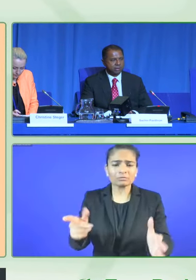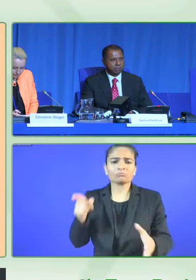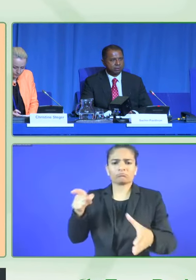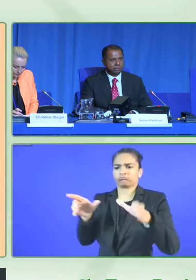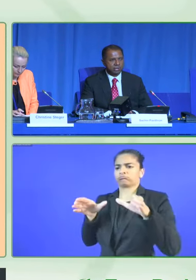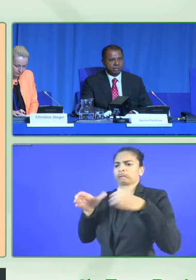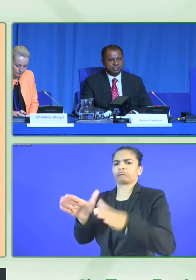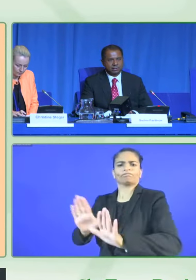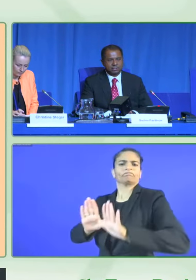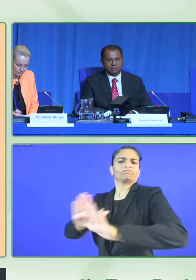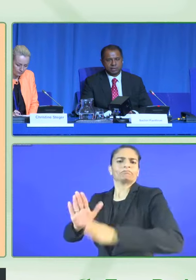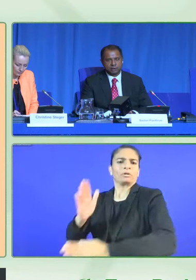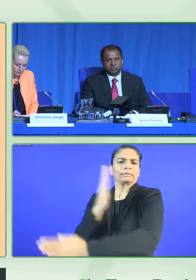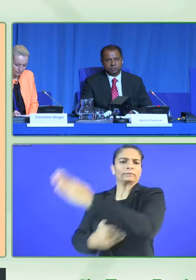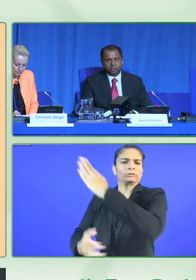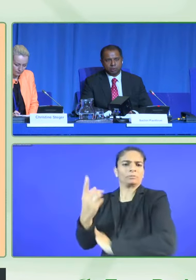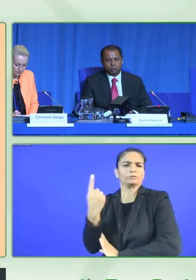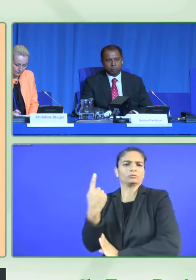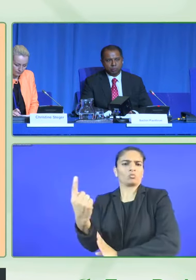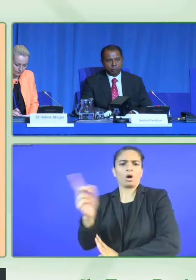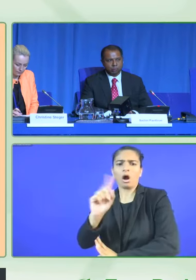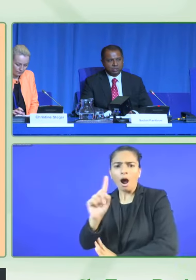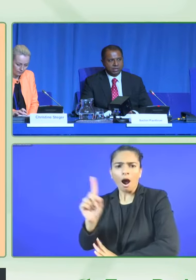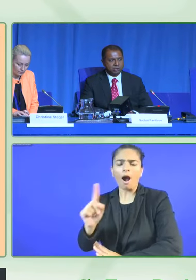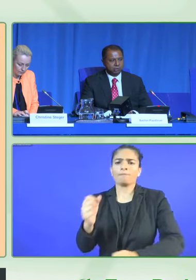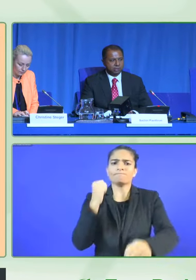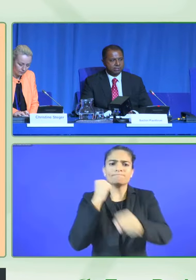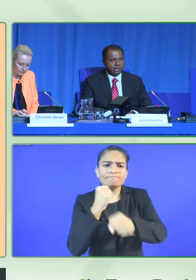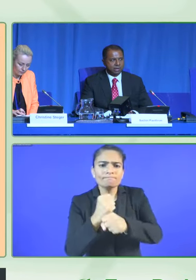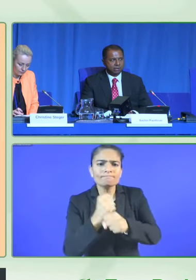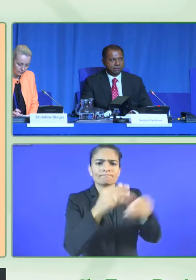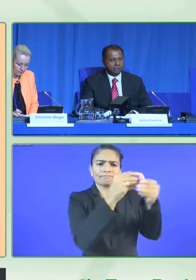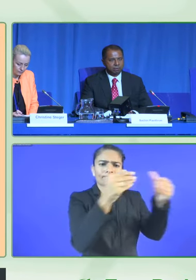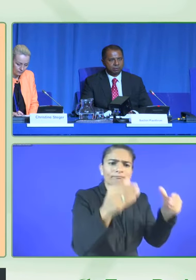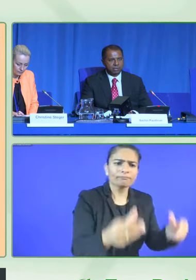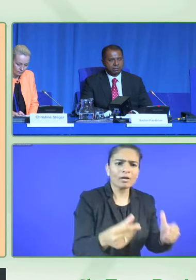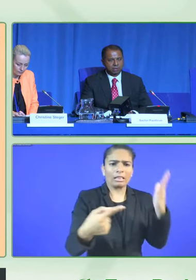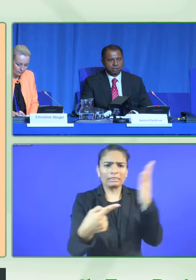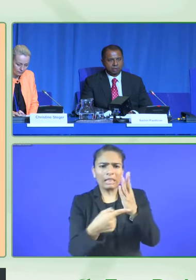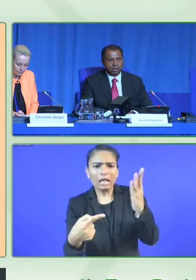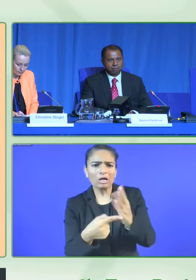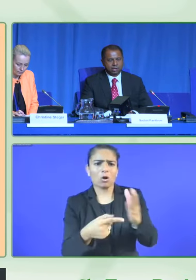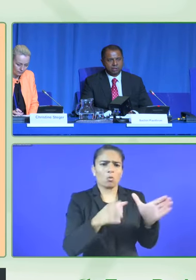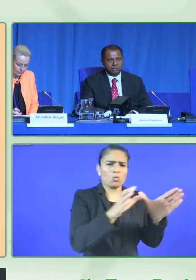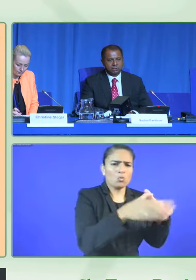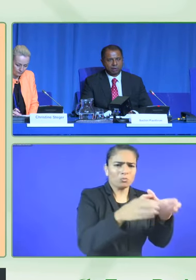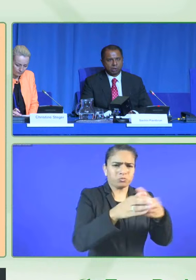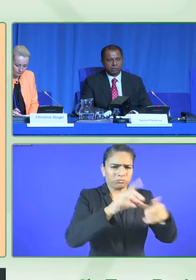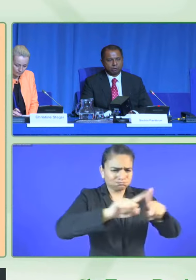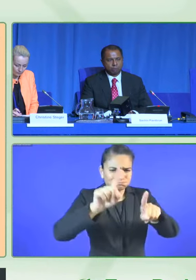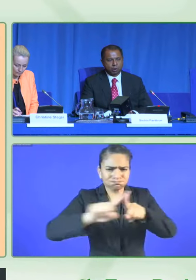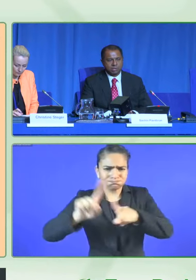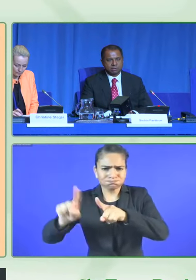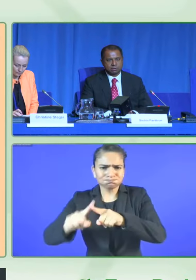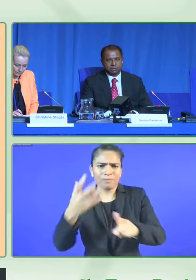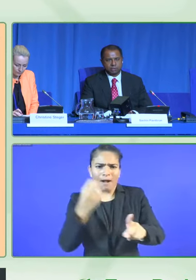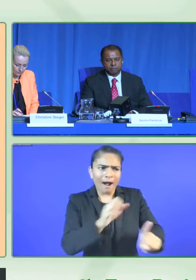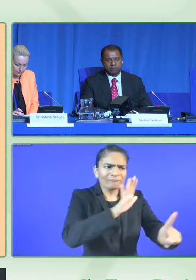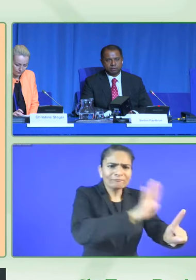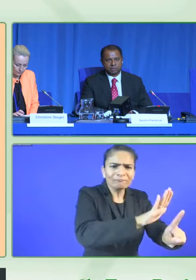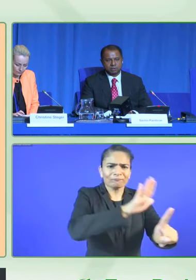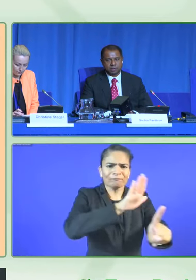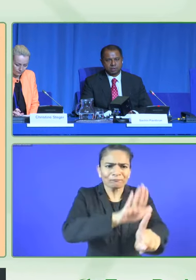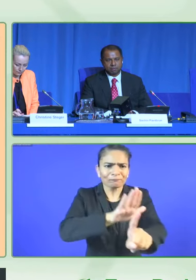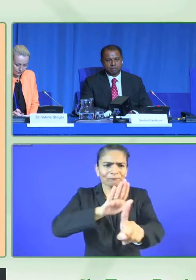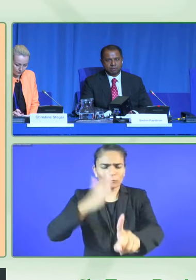different stakeholders, cities and towns, who need to understand these regulations, but also for us to learn